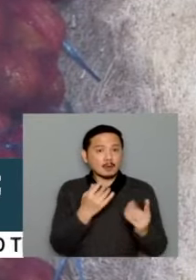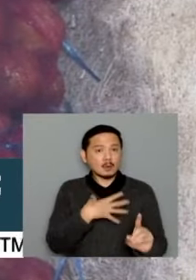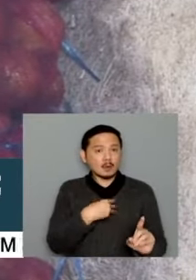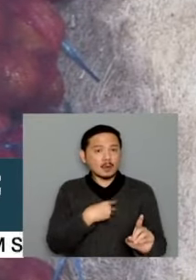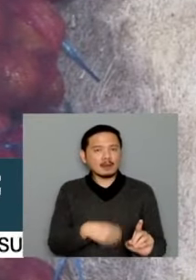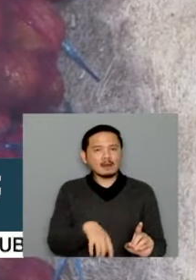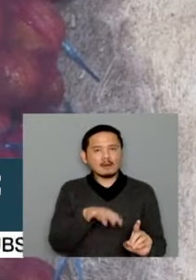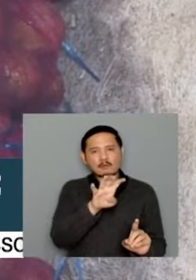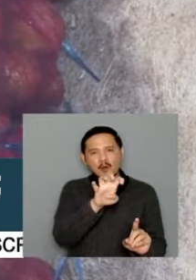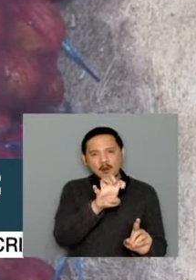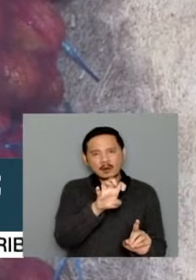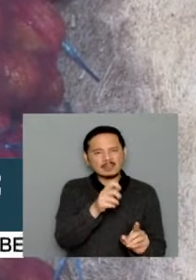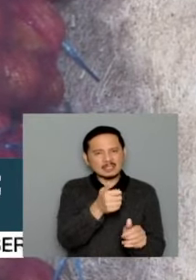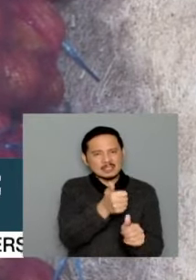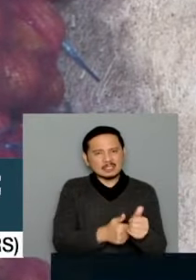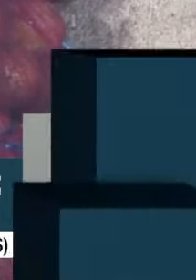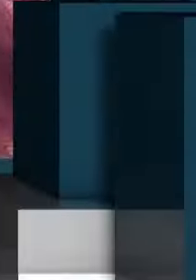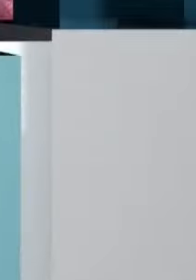in some public markets.